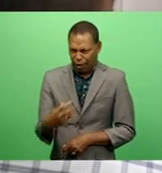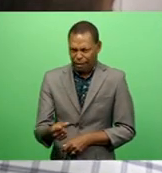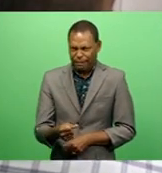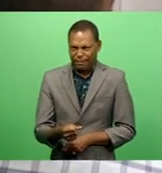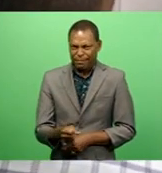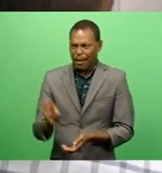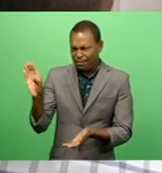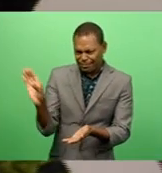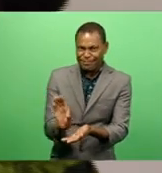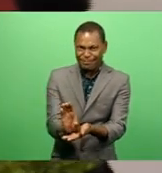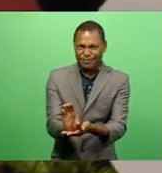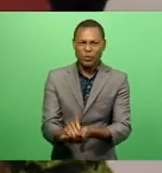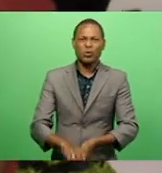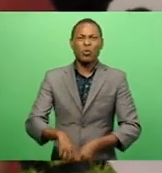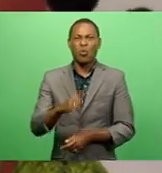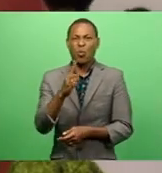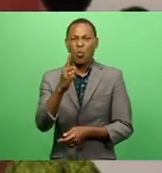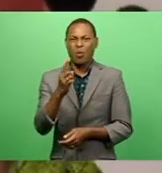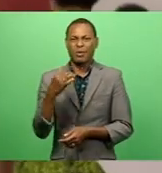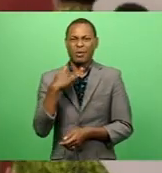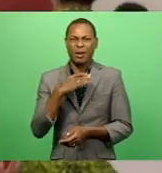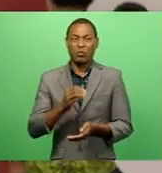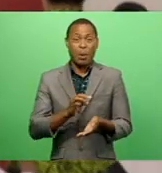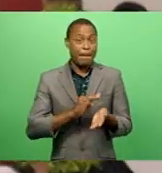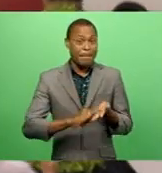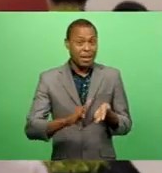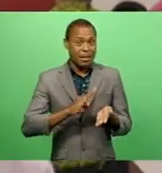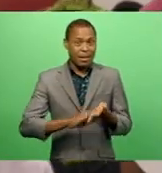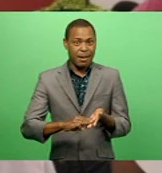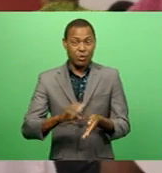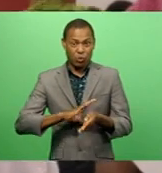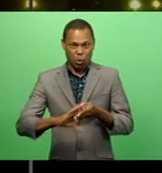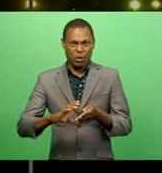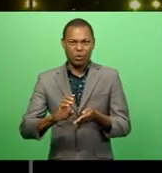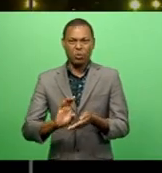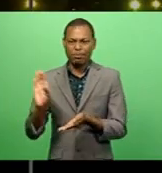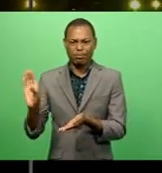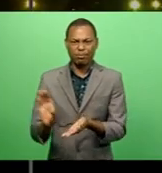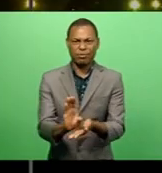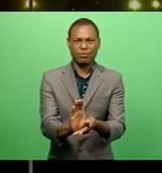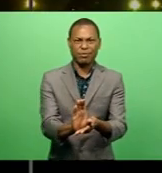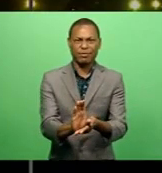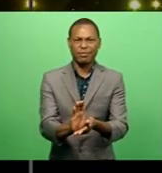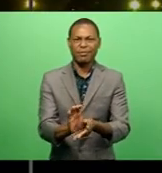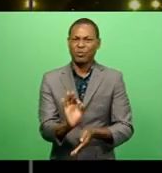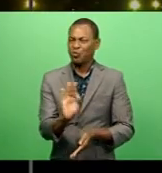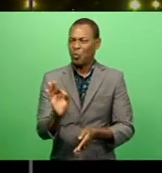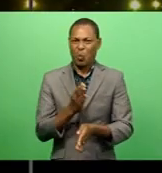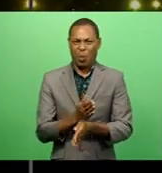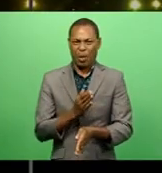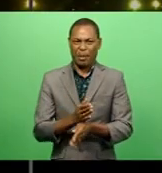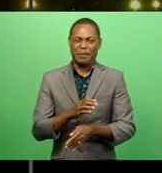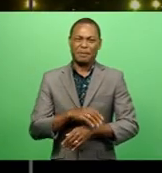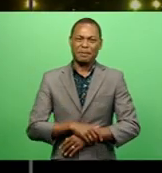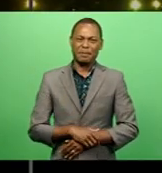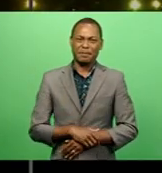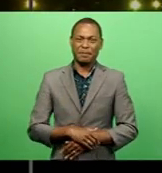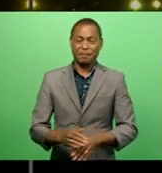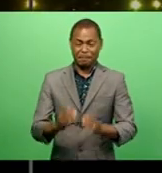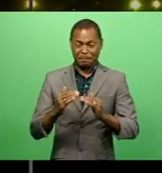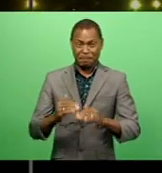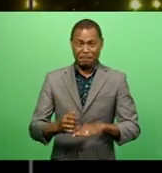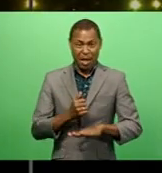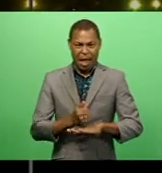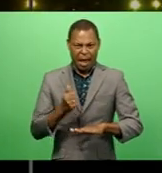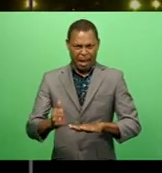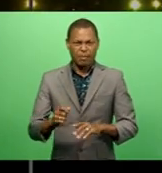has allocated $100 million for the unemployment benefit scheme. The government is in favor of a local